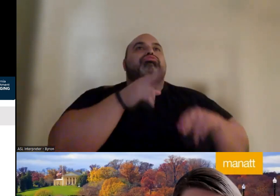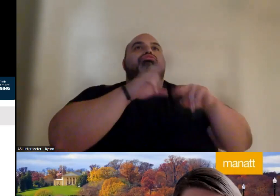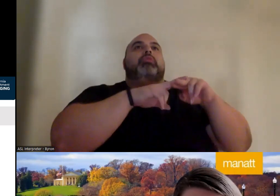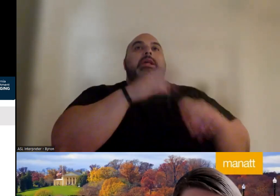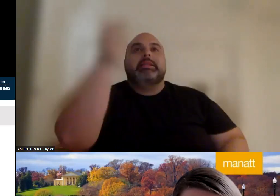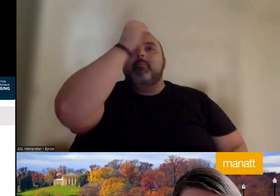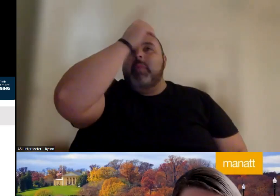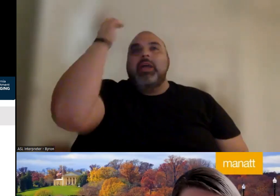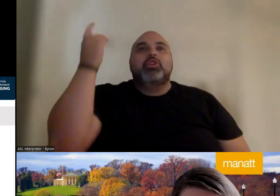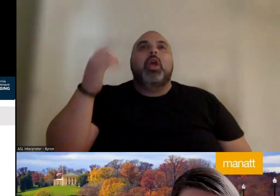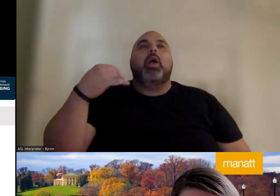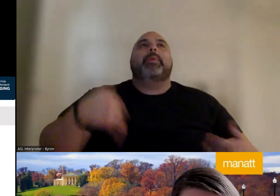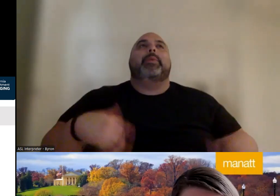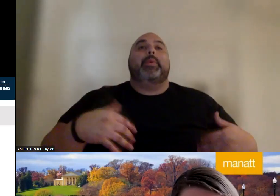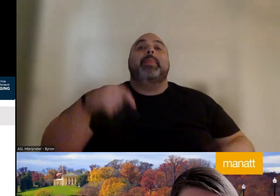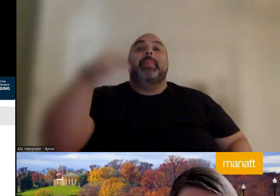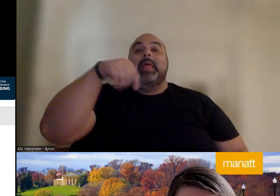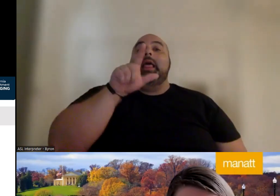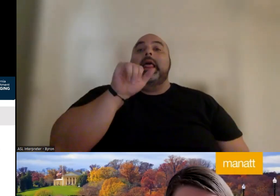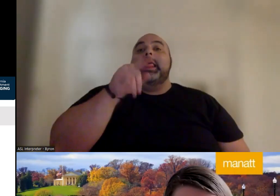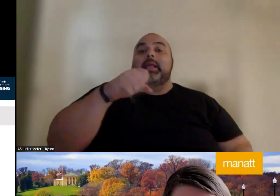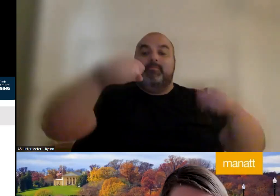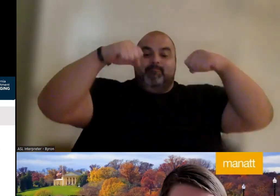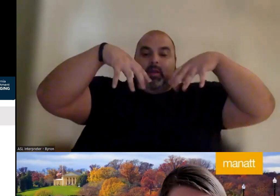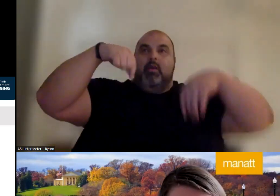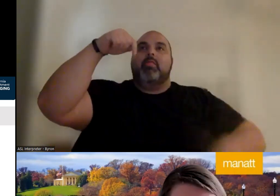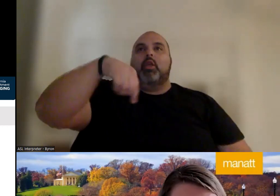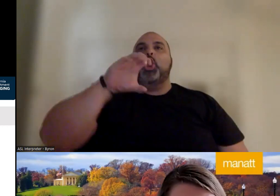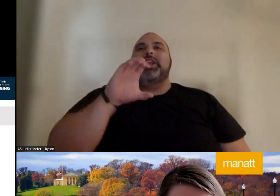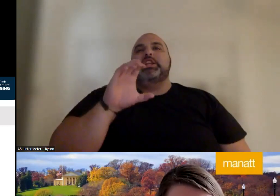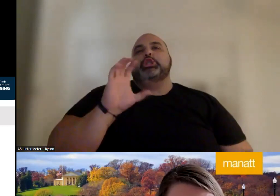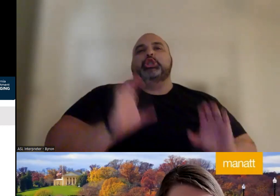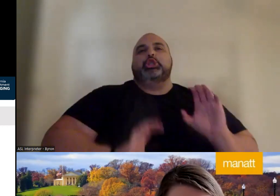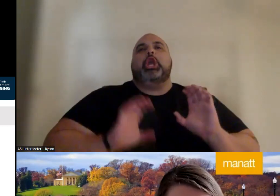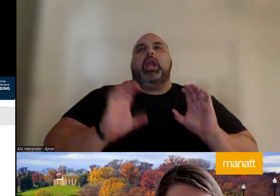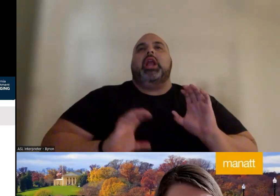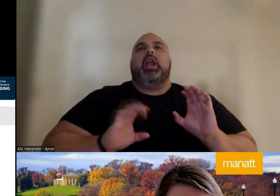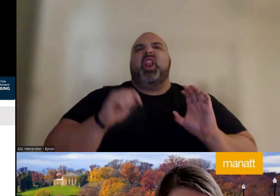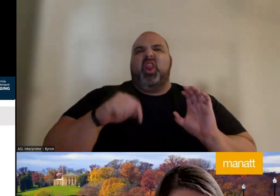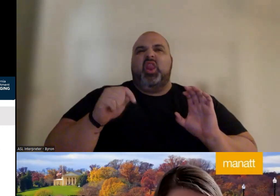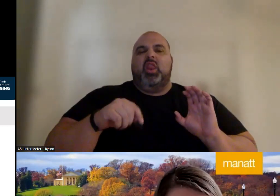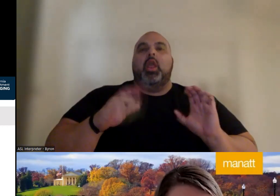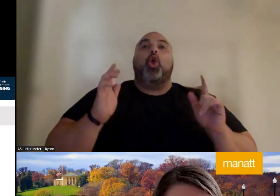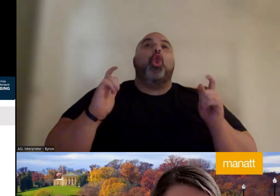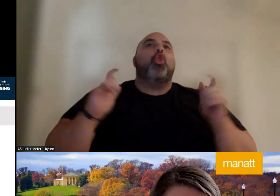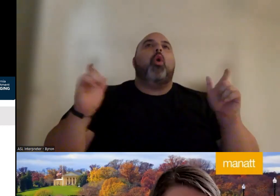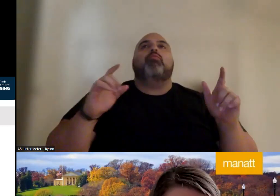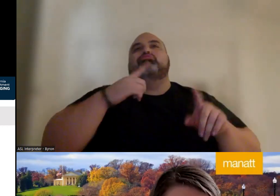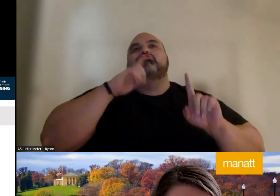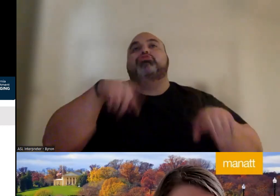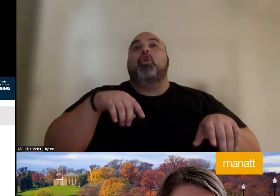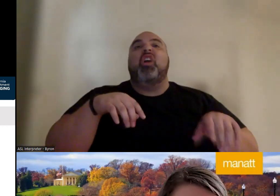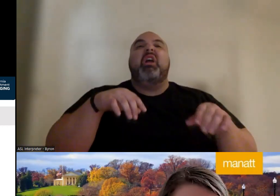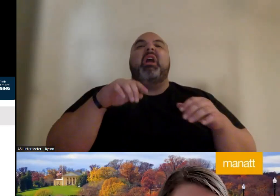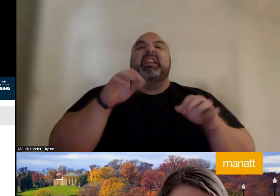in the summary of studies we've dropped in the chat. It is kind of a very large report with a lot of detail in it and